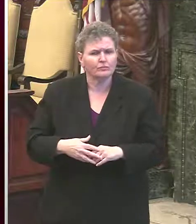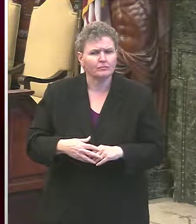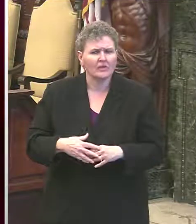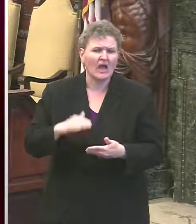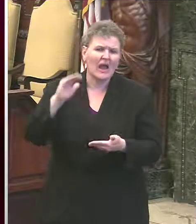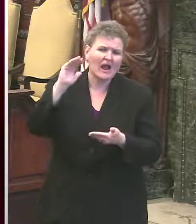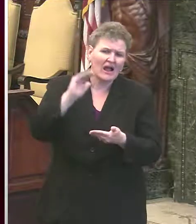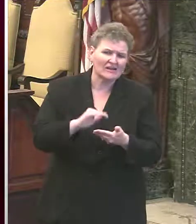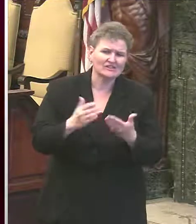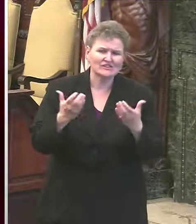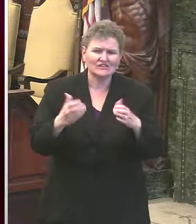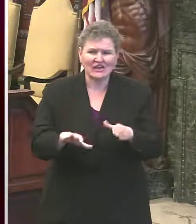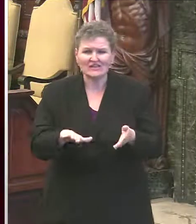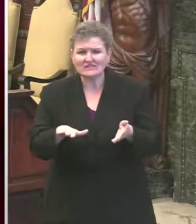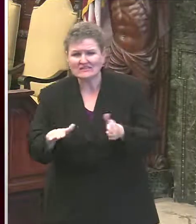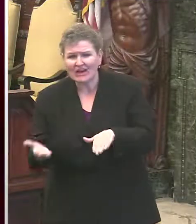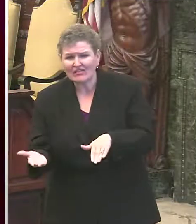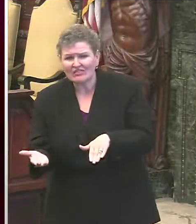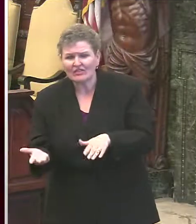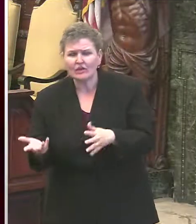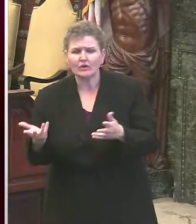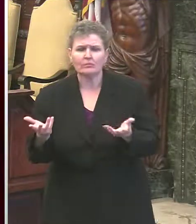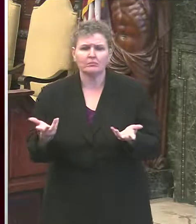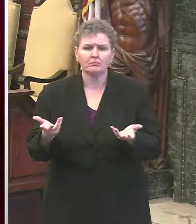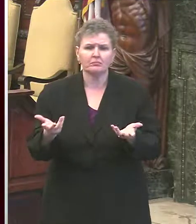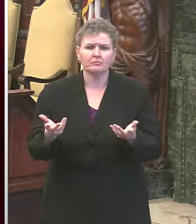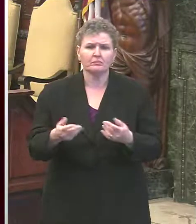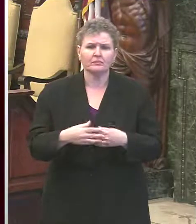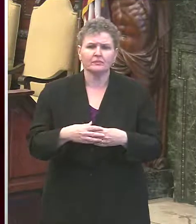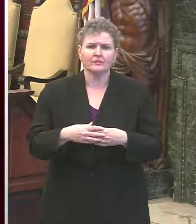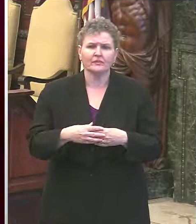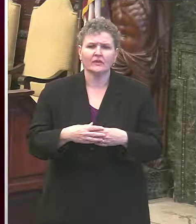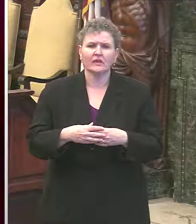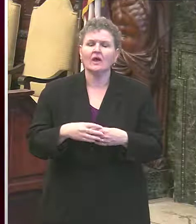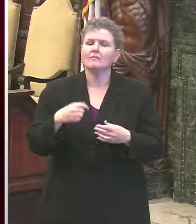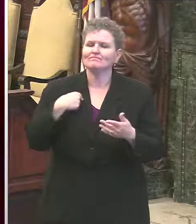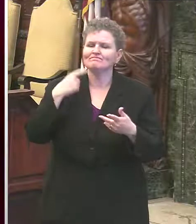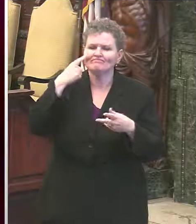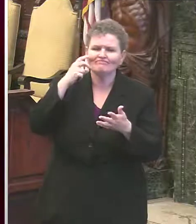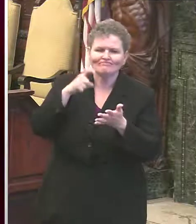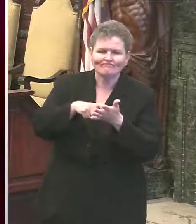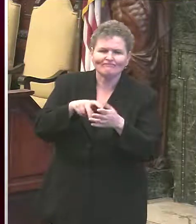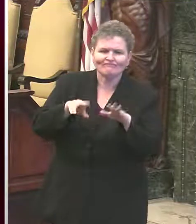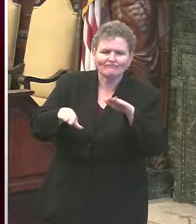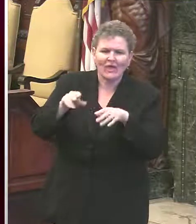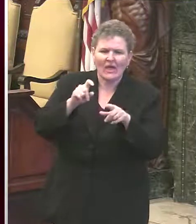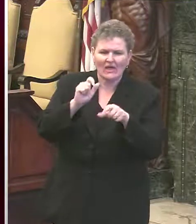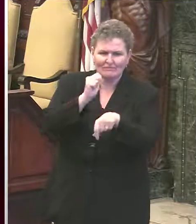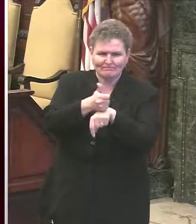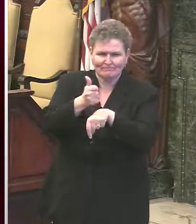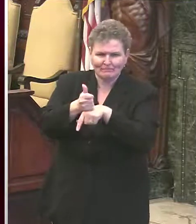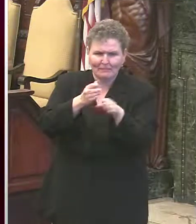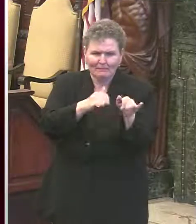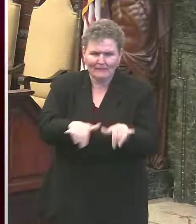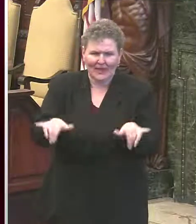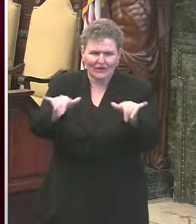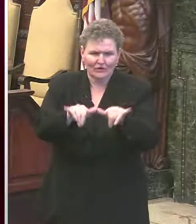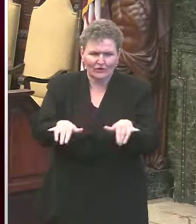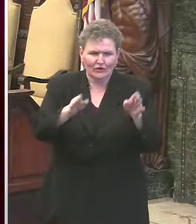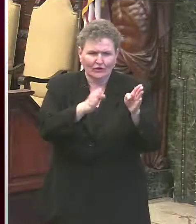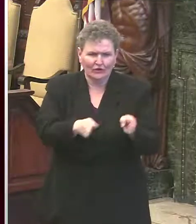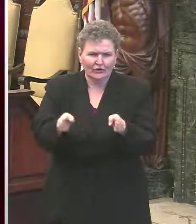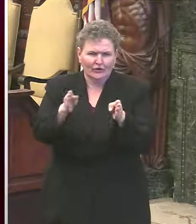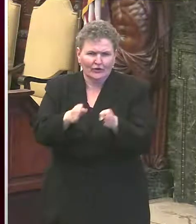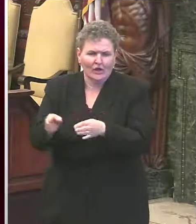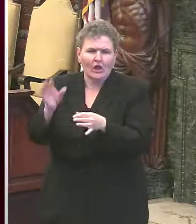different than towards the beginning of this. We have seen a general pattern that the mortality rate amongst those hospitalized has been